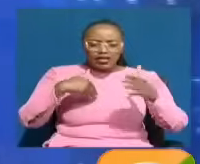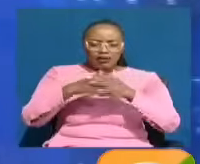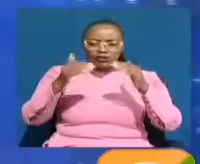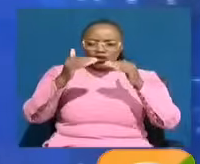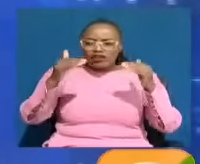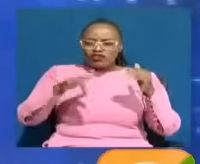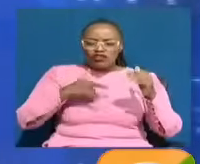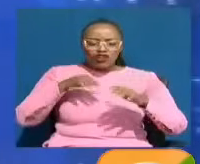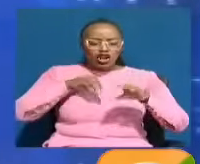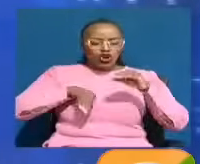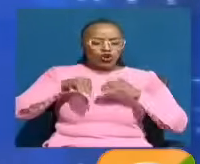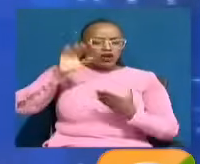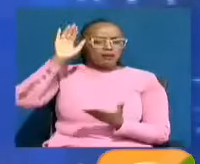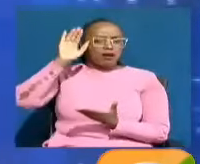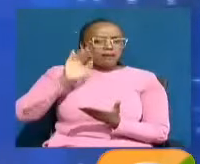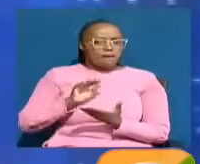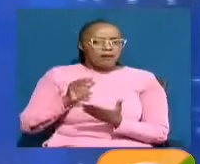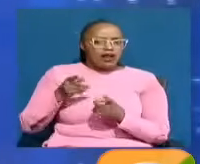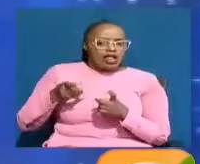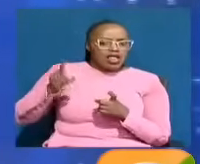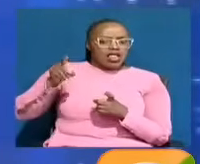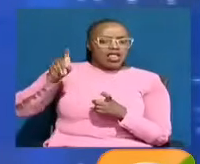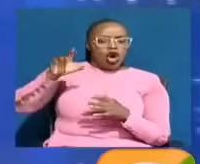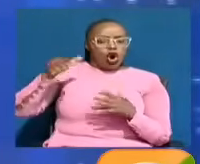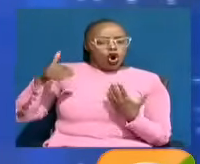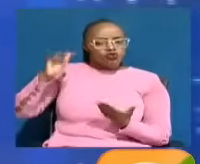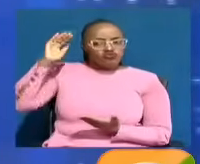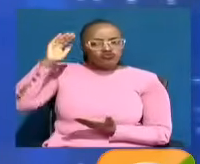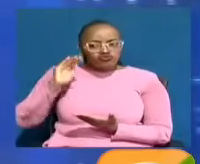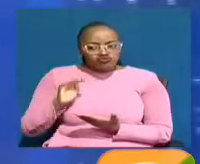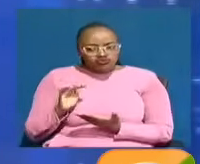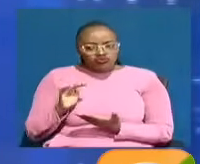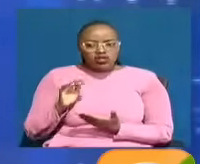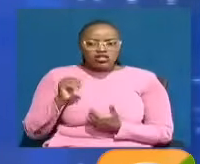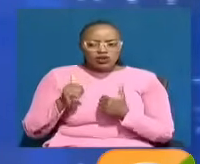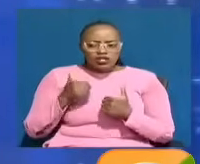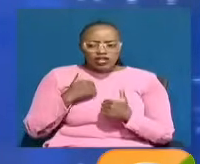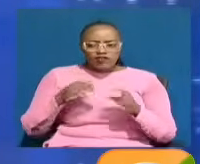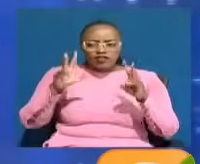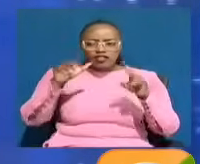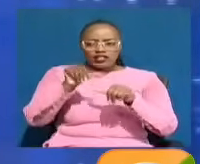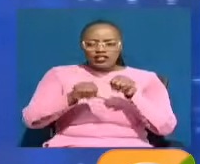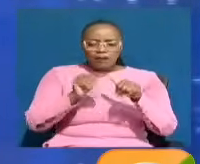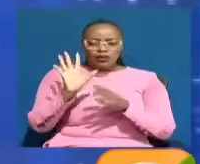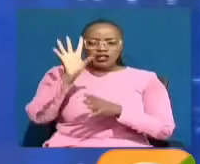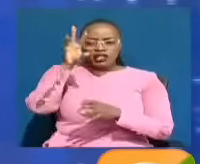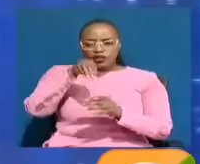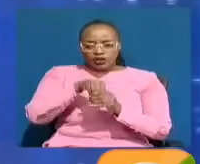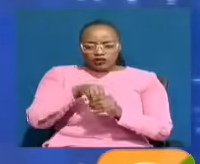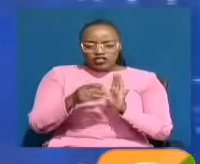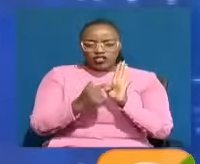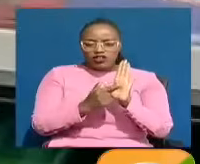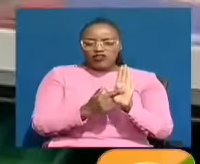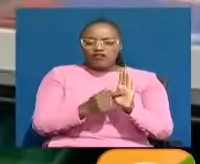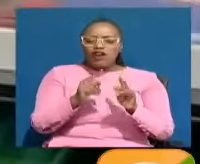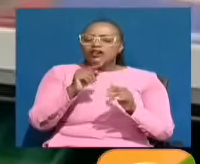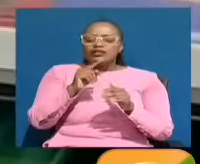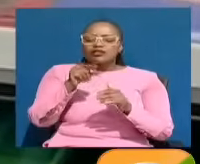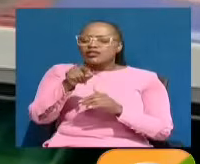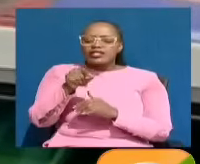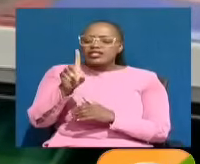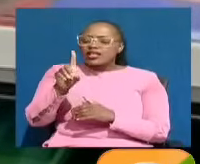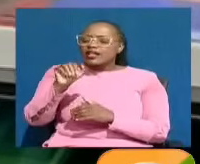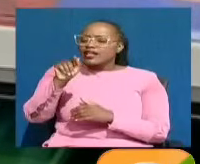feel corruption has reduced? Is it completely eliminated? What sort of issues are coming? Issues of inclusivity, for example. And then what do you do with that data